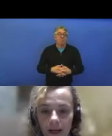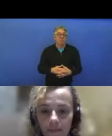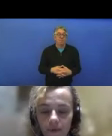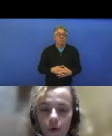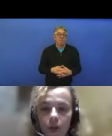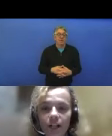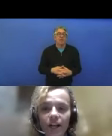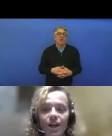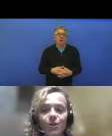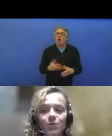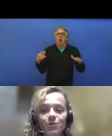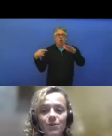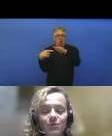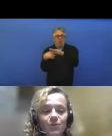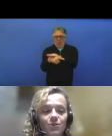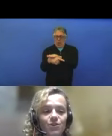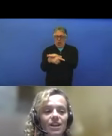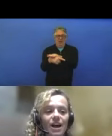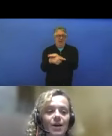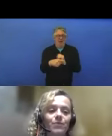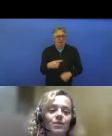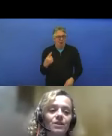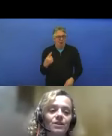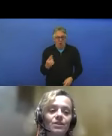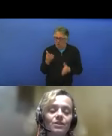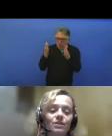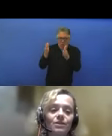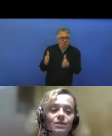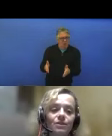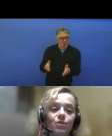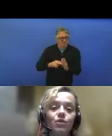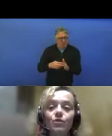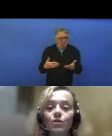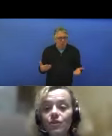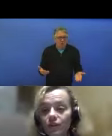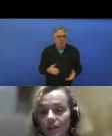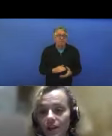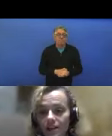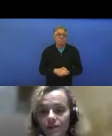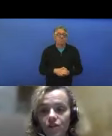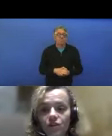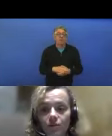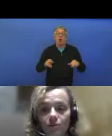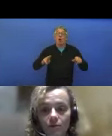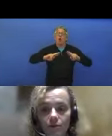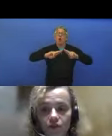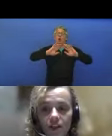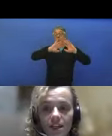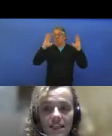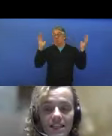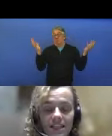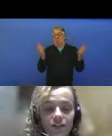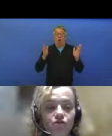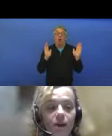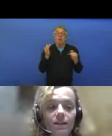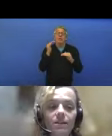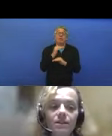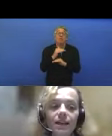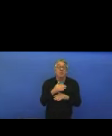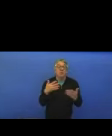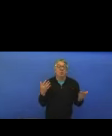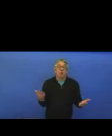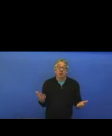Yeah, so who is a refugee? The universal definition of a refugee is enshrined